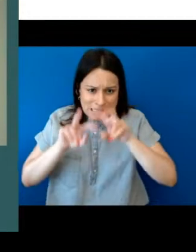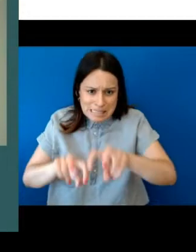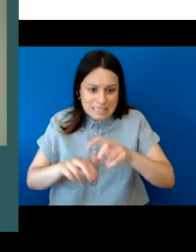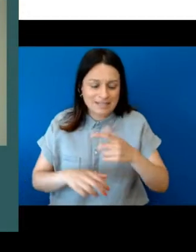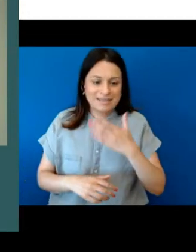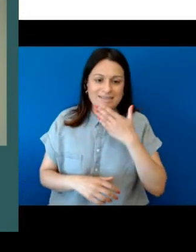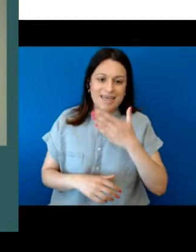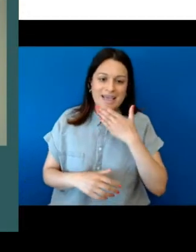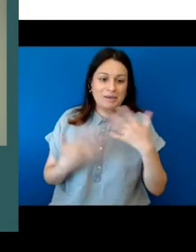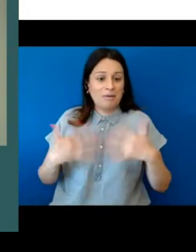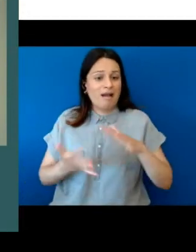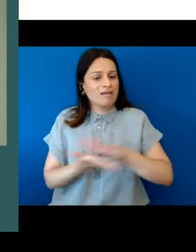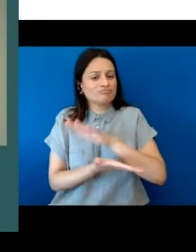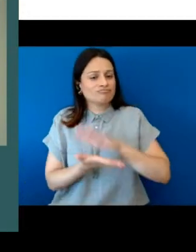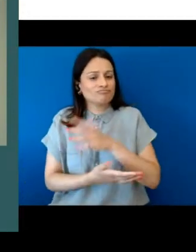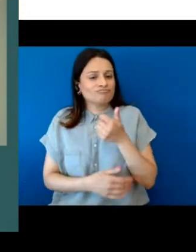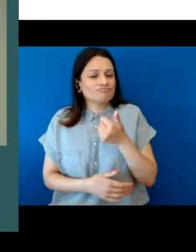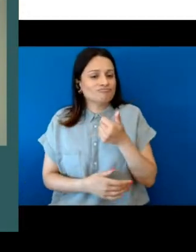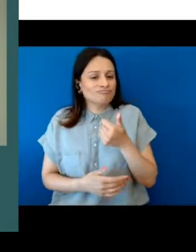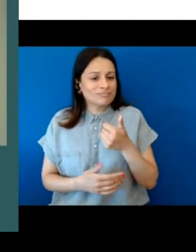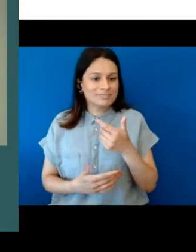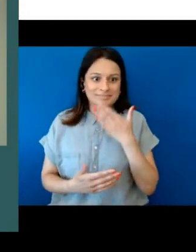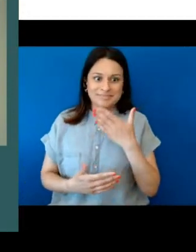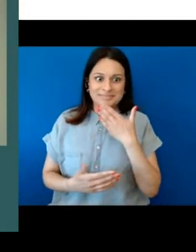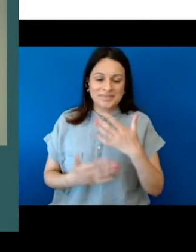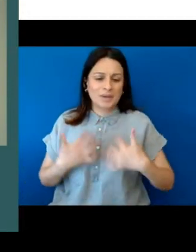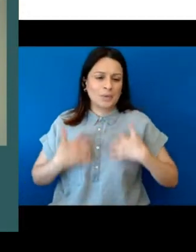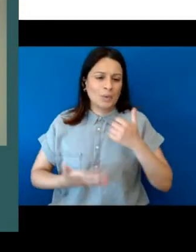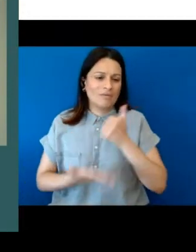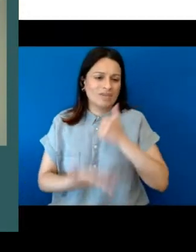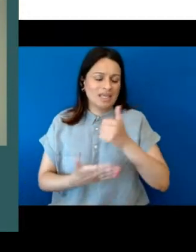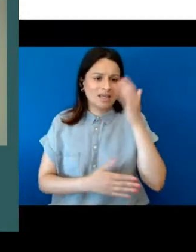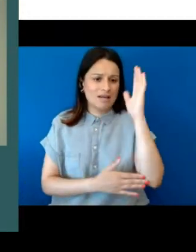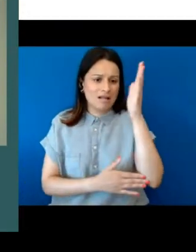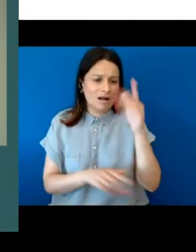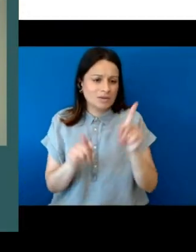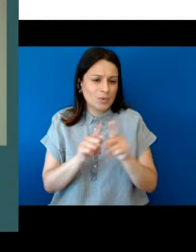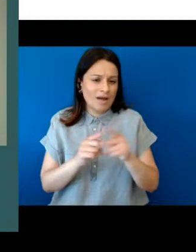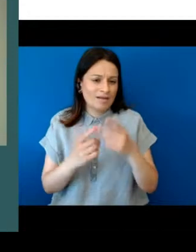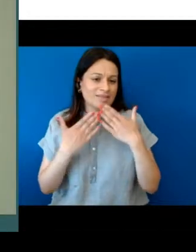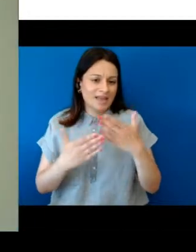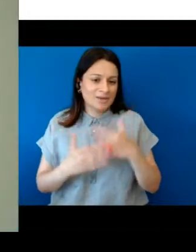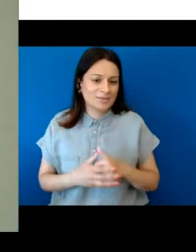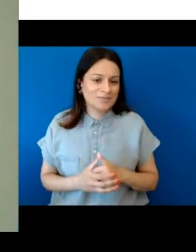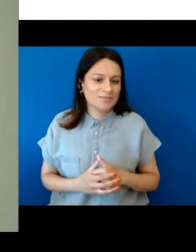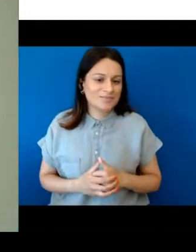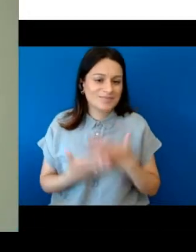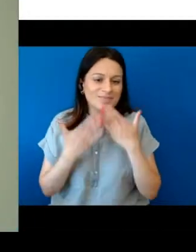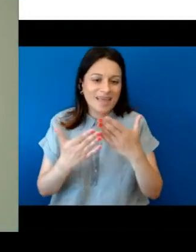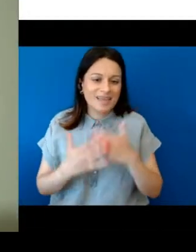Yeah. A fantastic presentation as well. Thank you. Thank you.